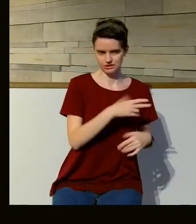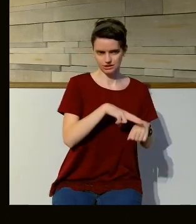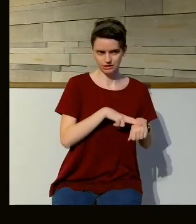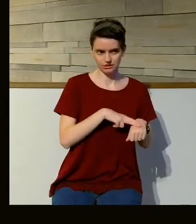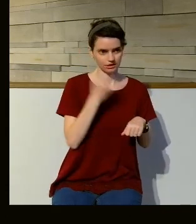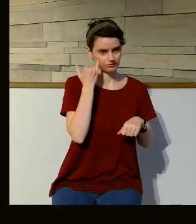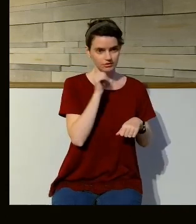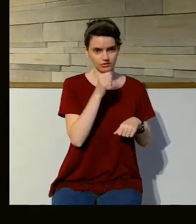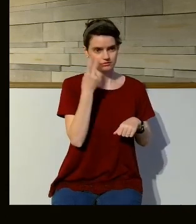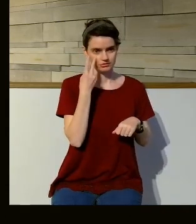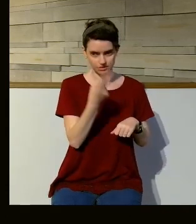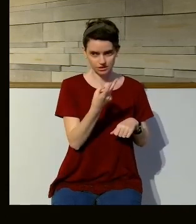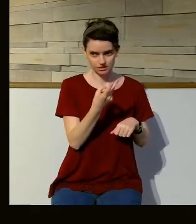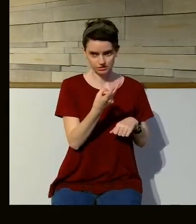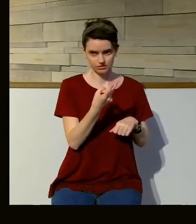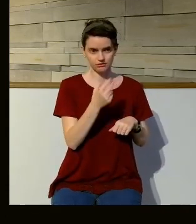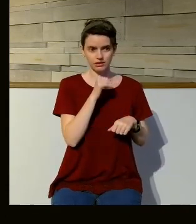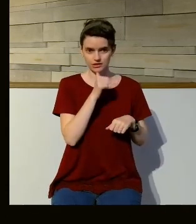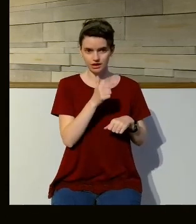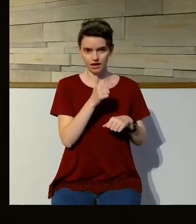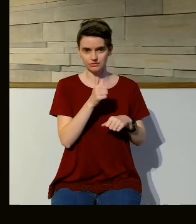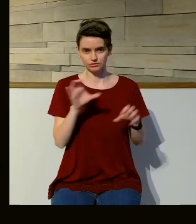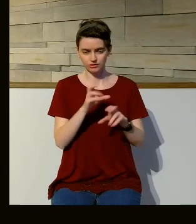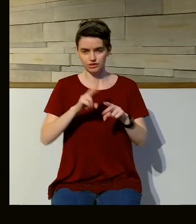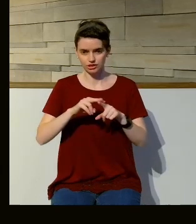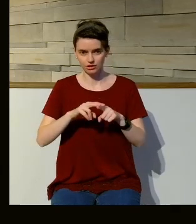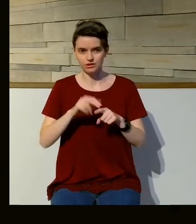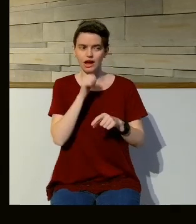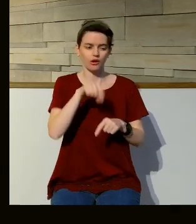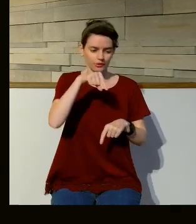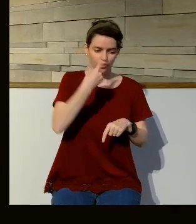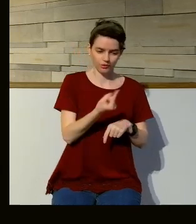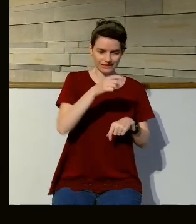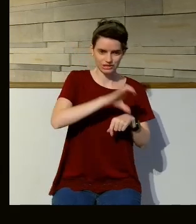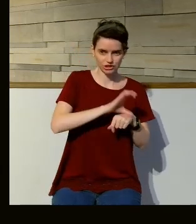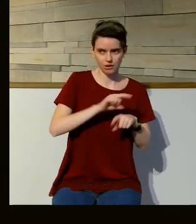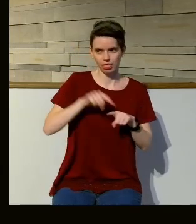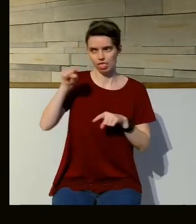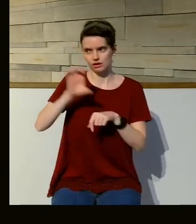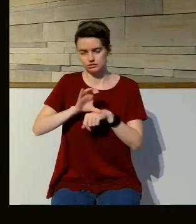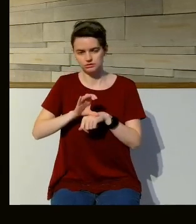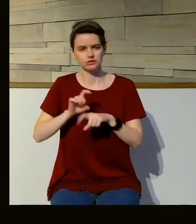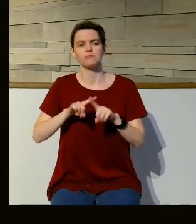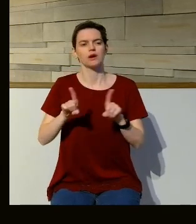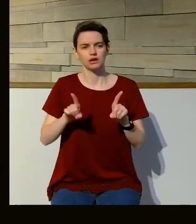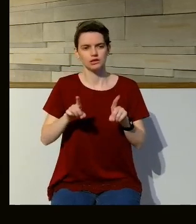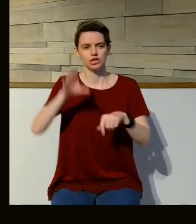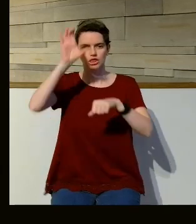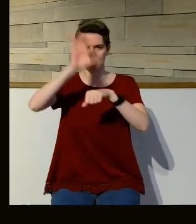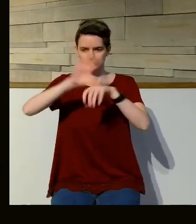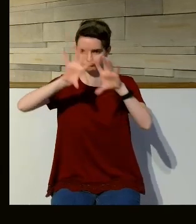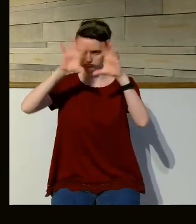it, while failing to be the salt to the earth, I mean the church in general, not this church or that, well, maybe the church down the road, but in general, the